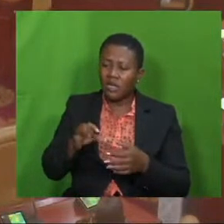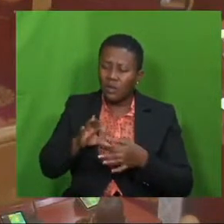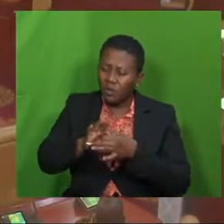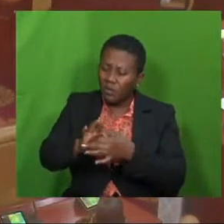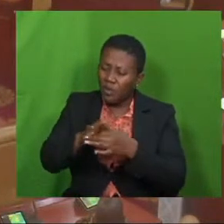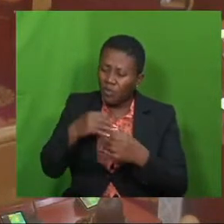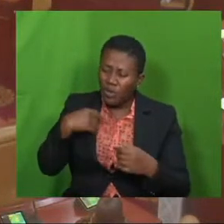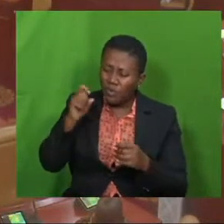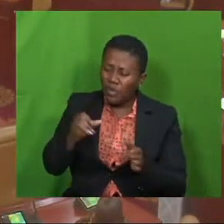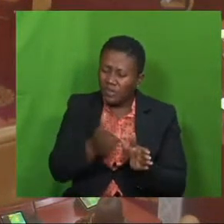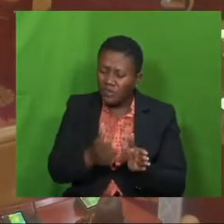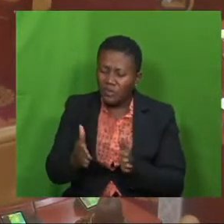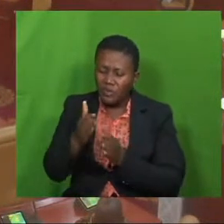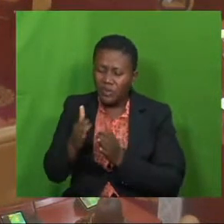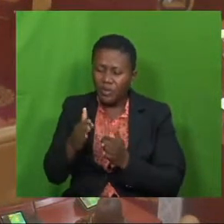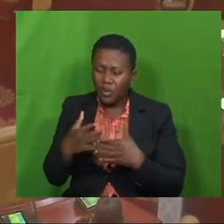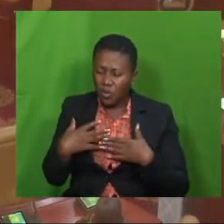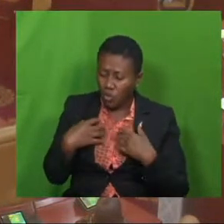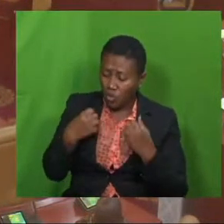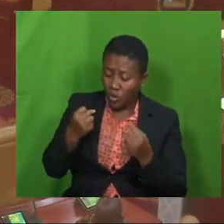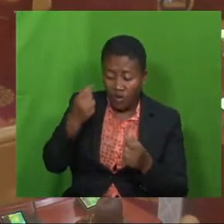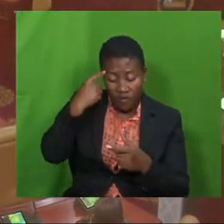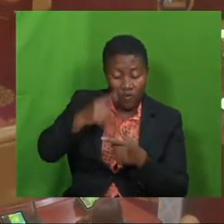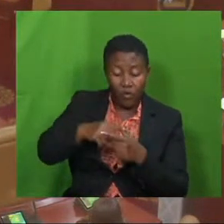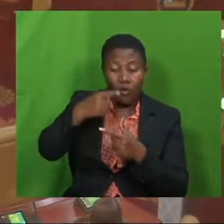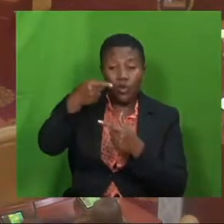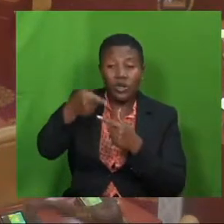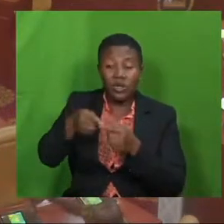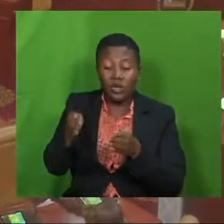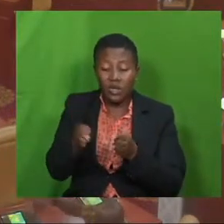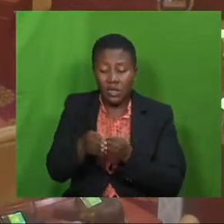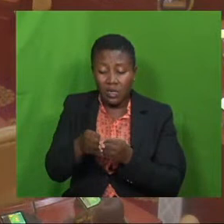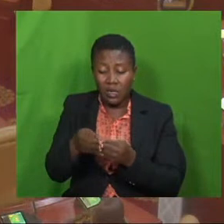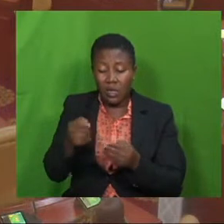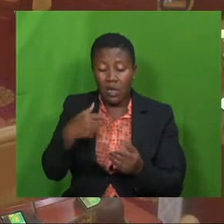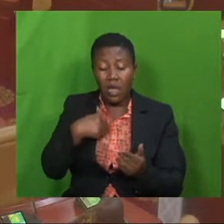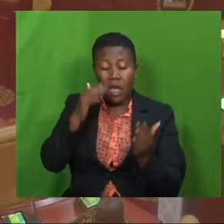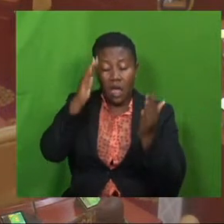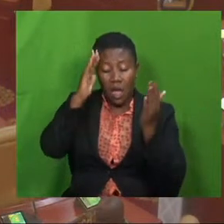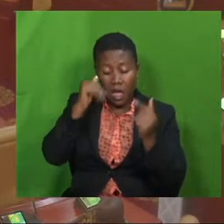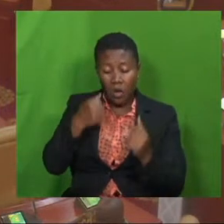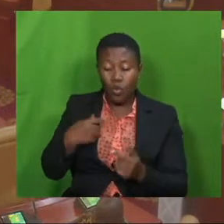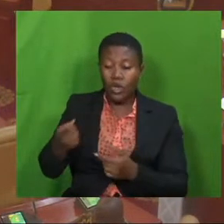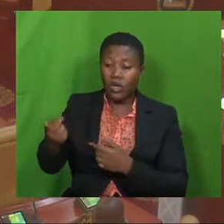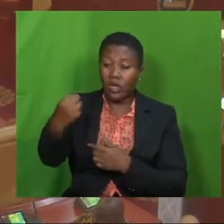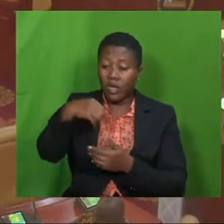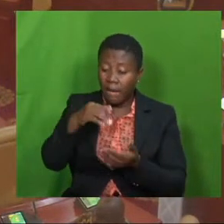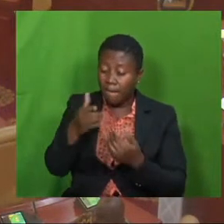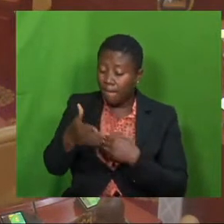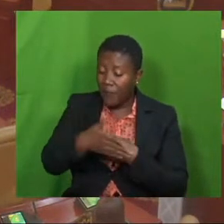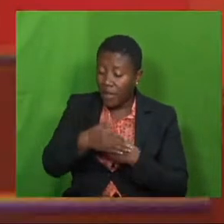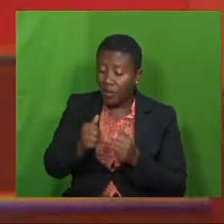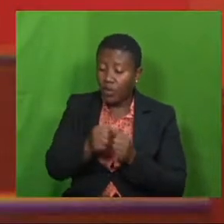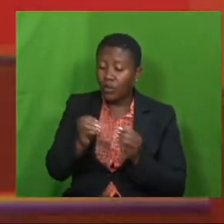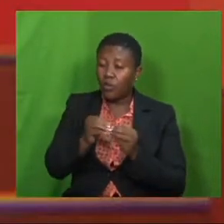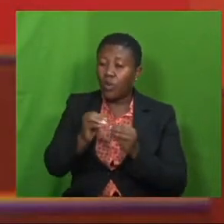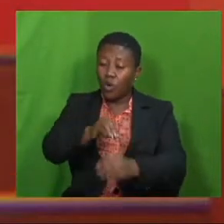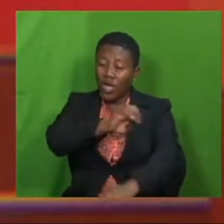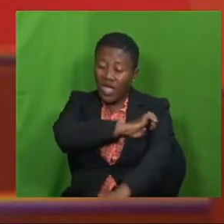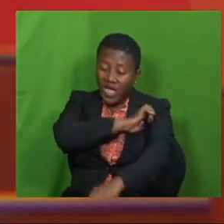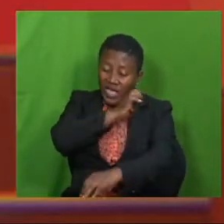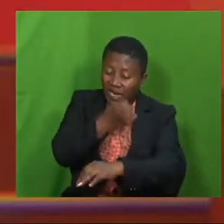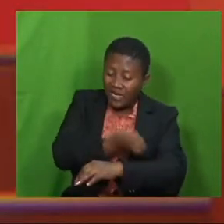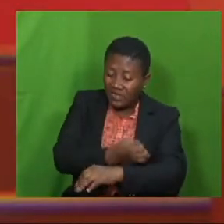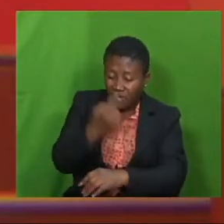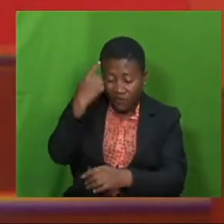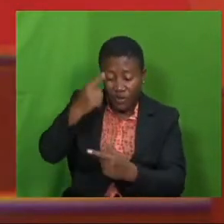meeting. It is my desire that we return fully energized for the many tasks ahead. Let